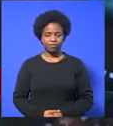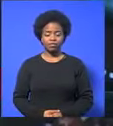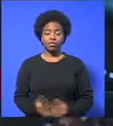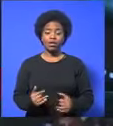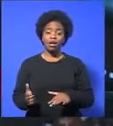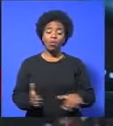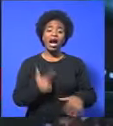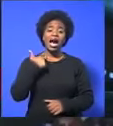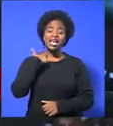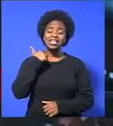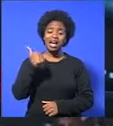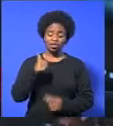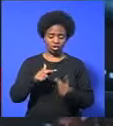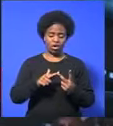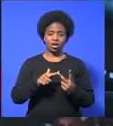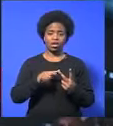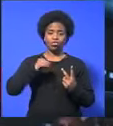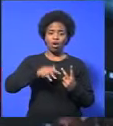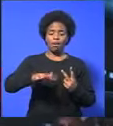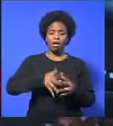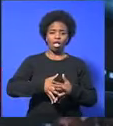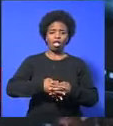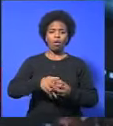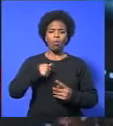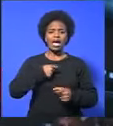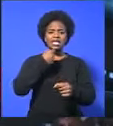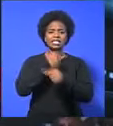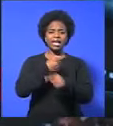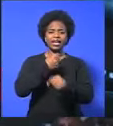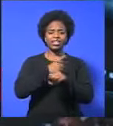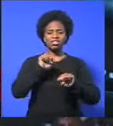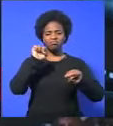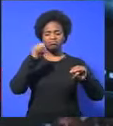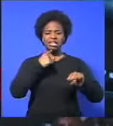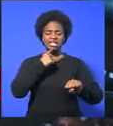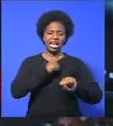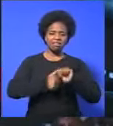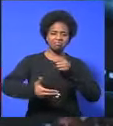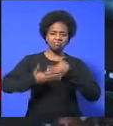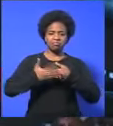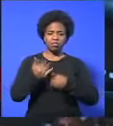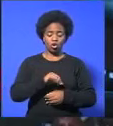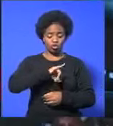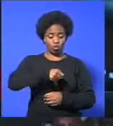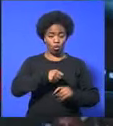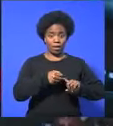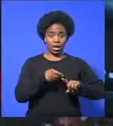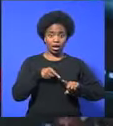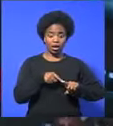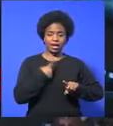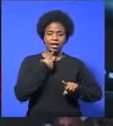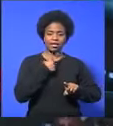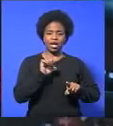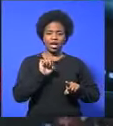Commuters in Alexandra, north of Johannesburg, were left stranded today after taxi drivers staged a shutdown. This after the Johannesburg Metro